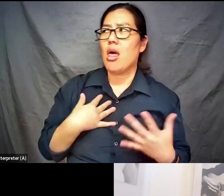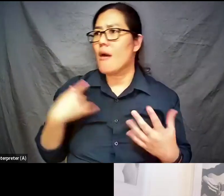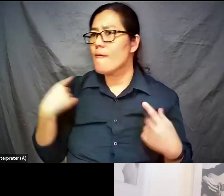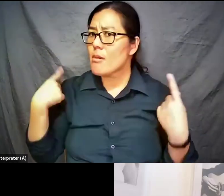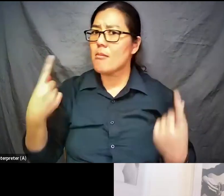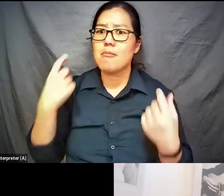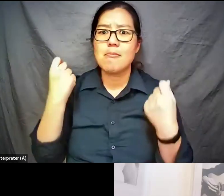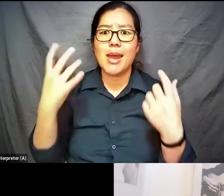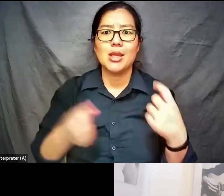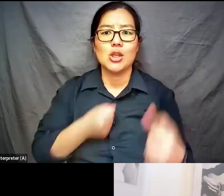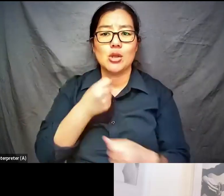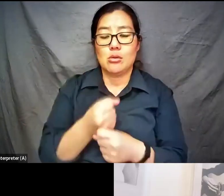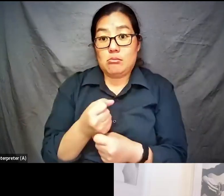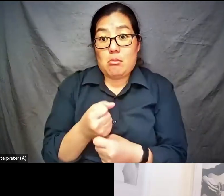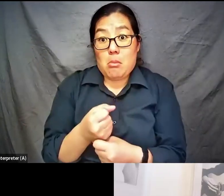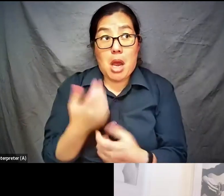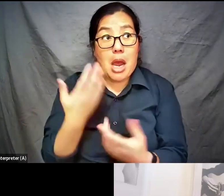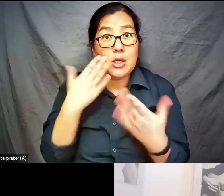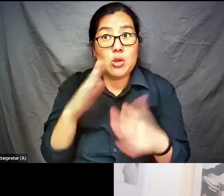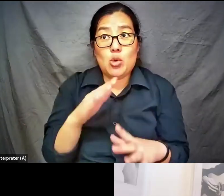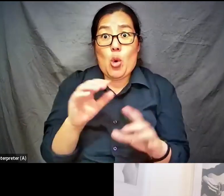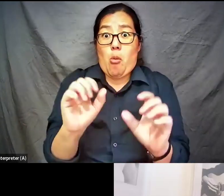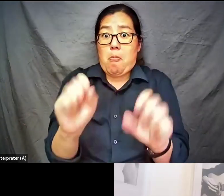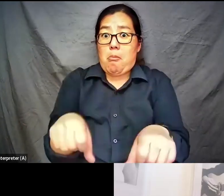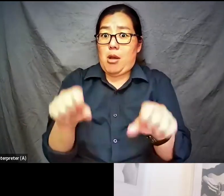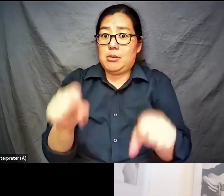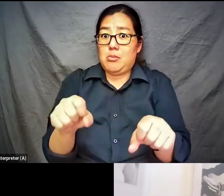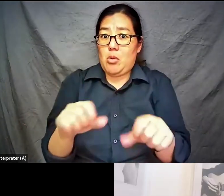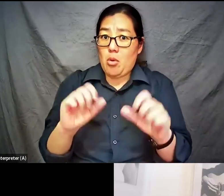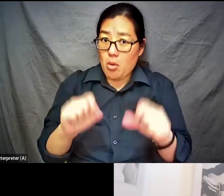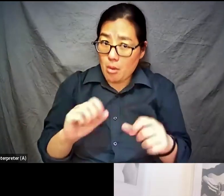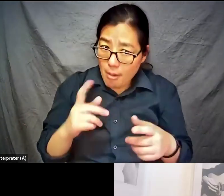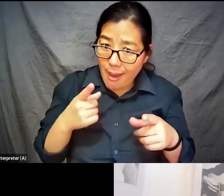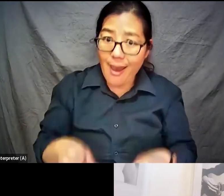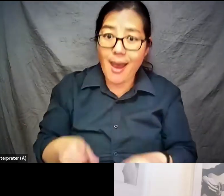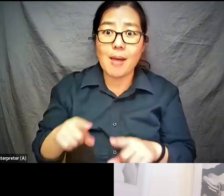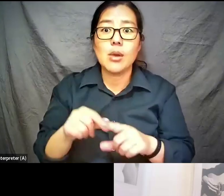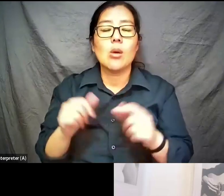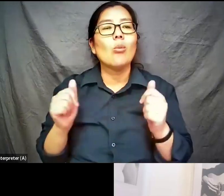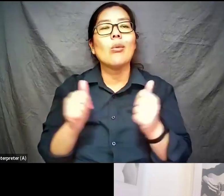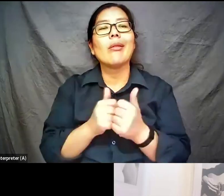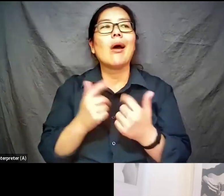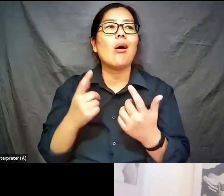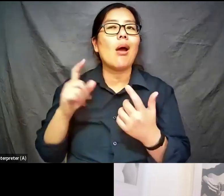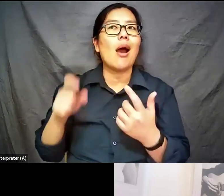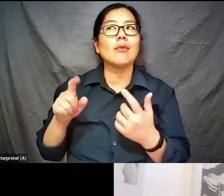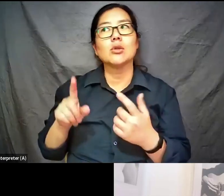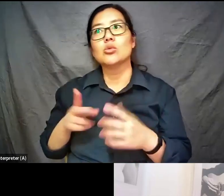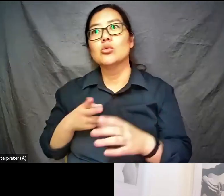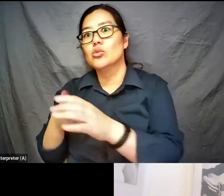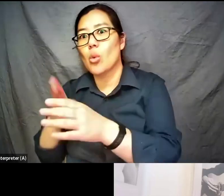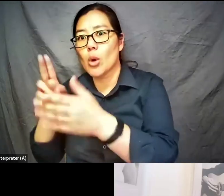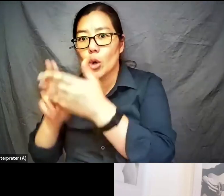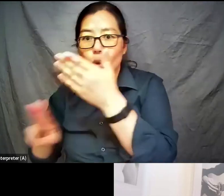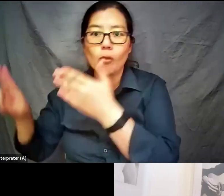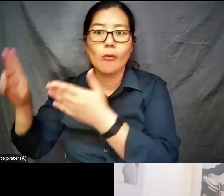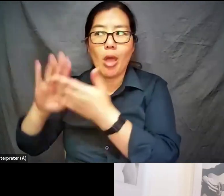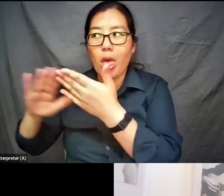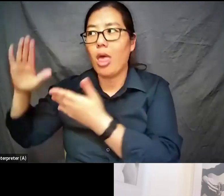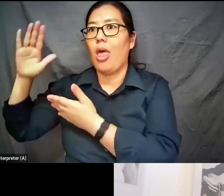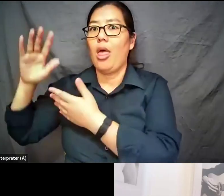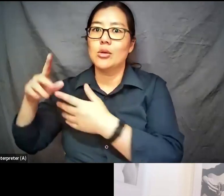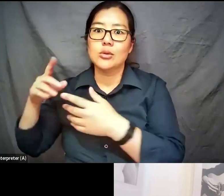being afraid to address them directly, as opposed to saying like, this is a problem that we need to solve, and somebody needs